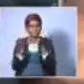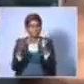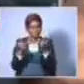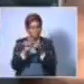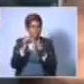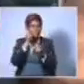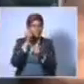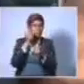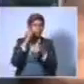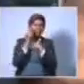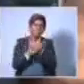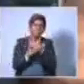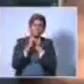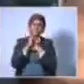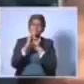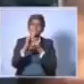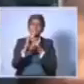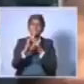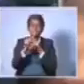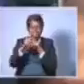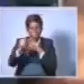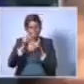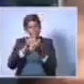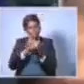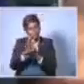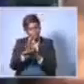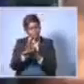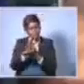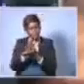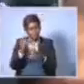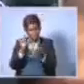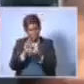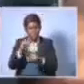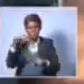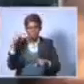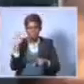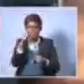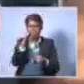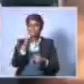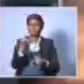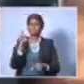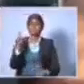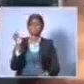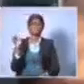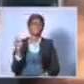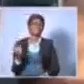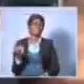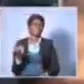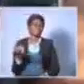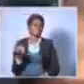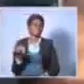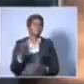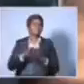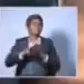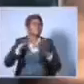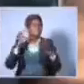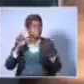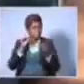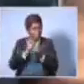Home Affairs. Is it therefore in order to cast aspersions on the PF that did so much,